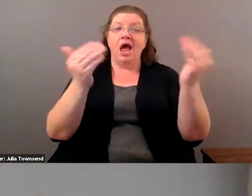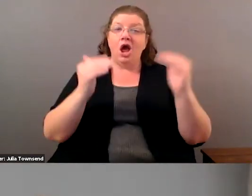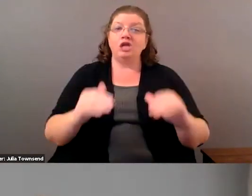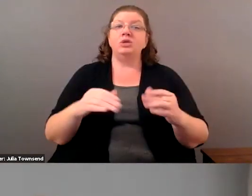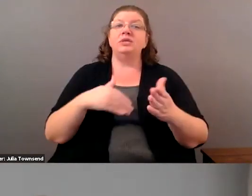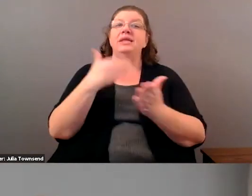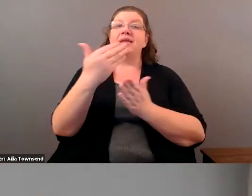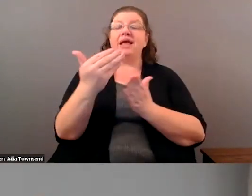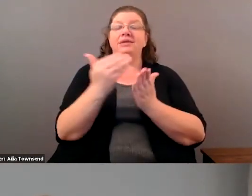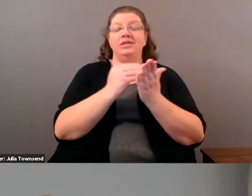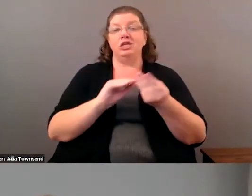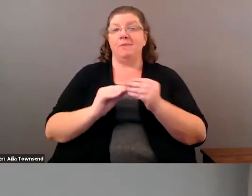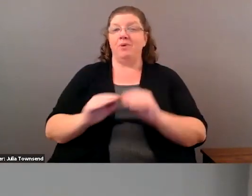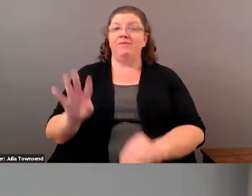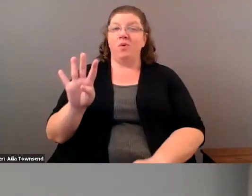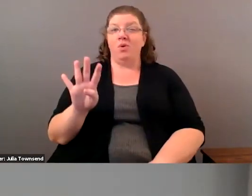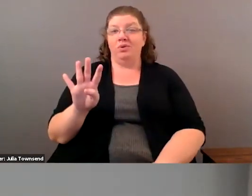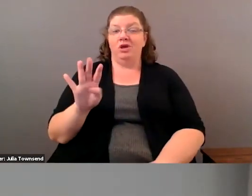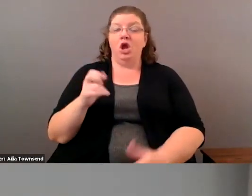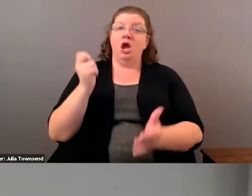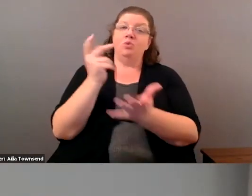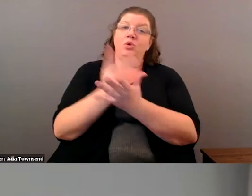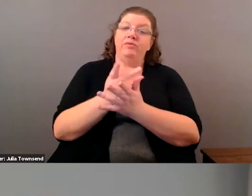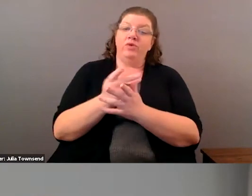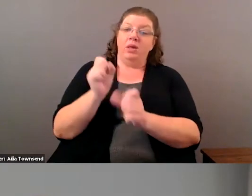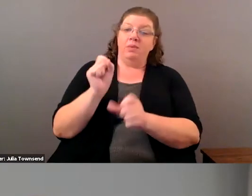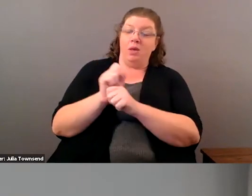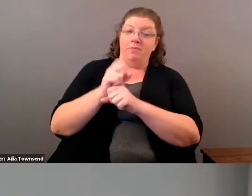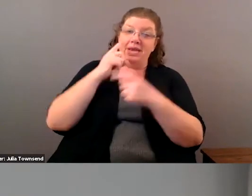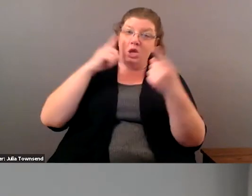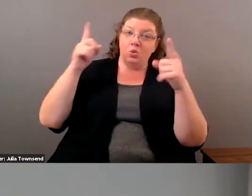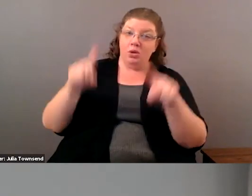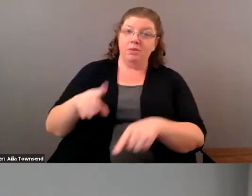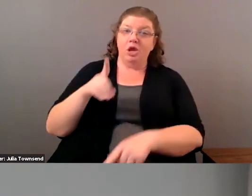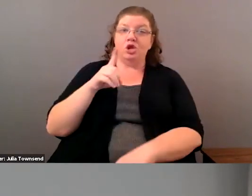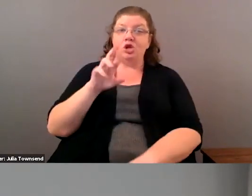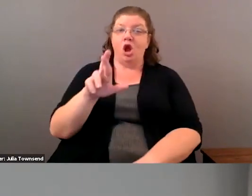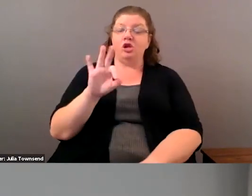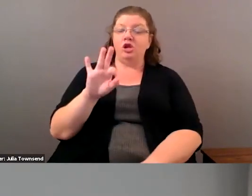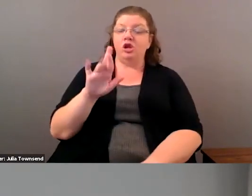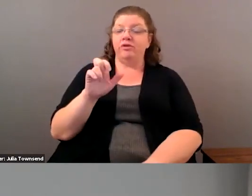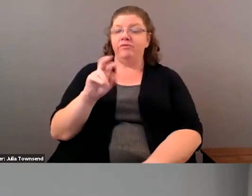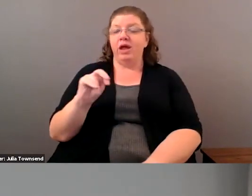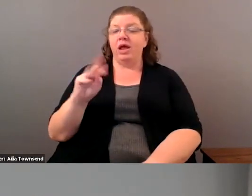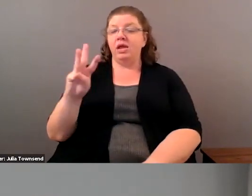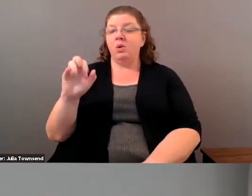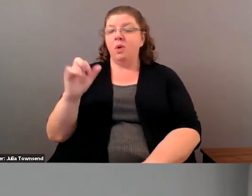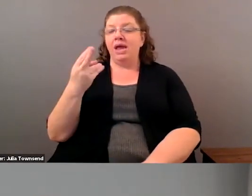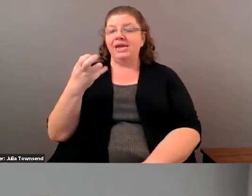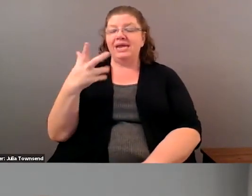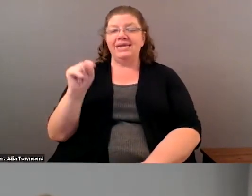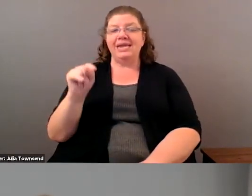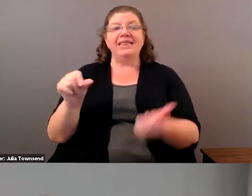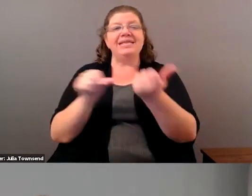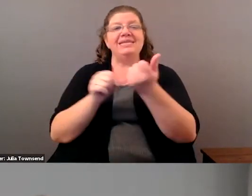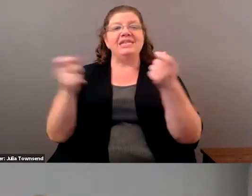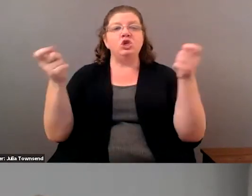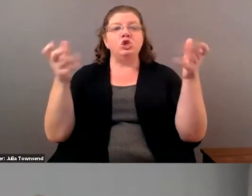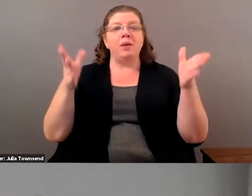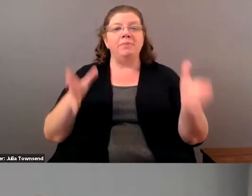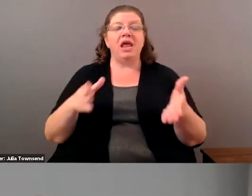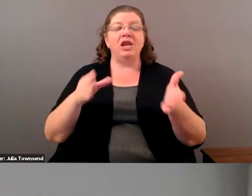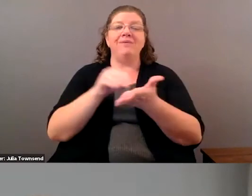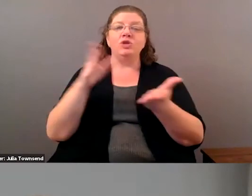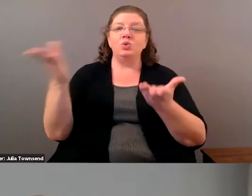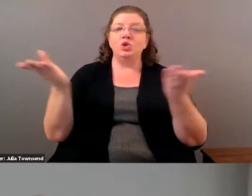Number 4, approval of the employment agreement with Dr. Fran Wagenet, the Assistant Superintendent of Student Services. I'll turn